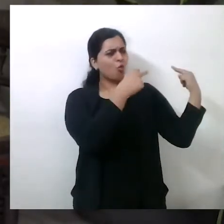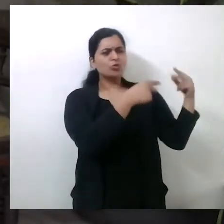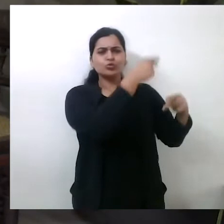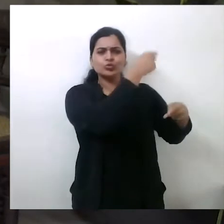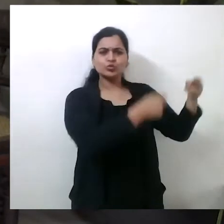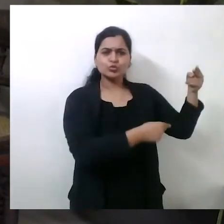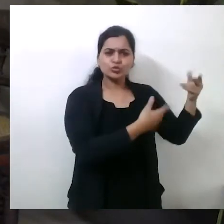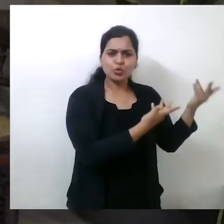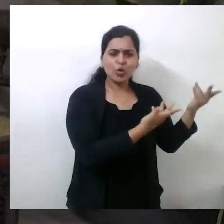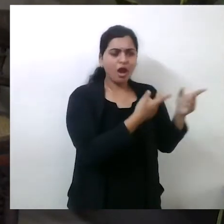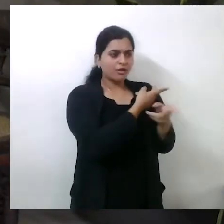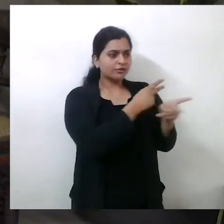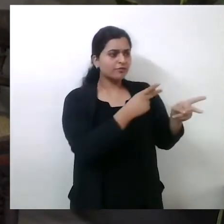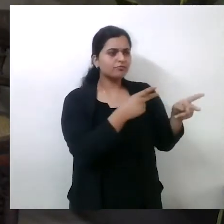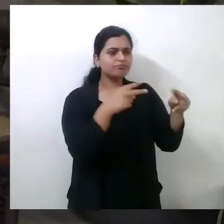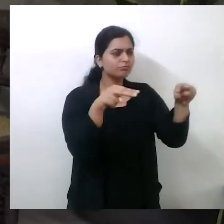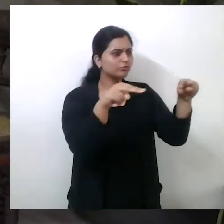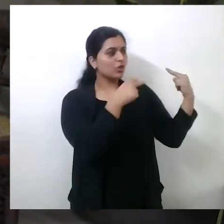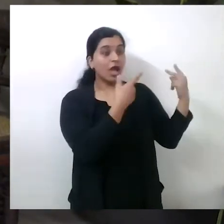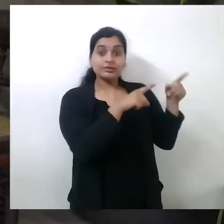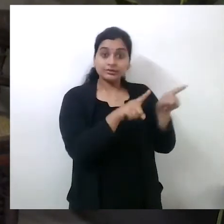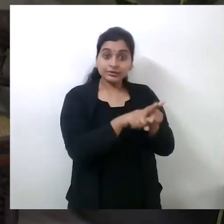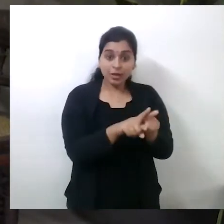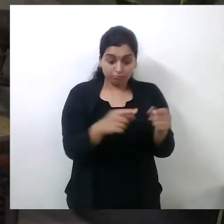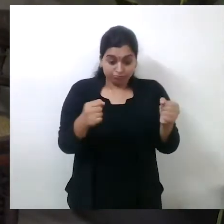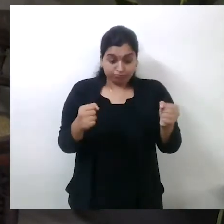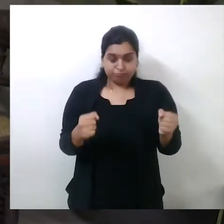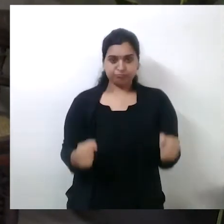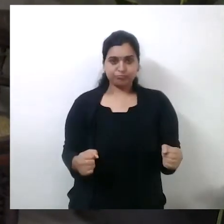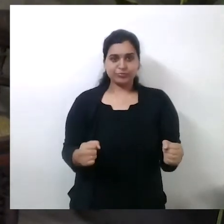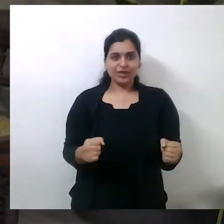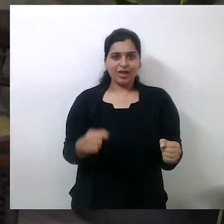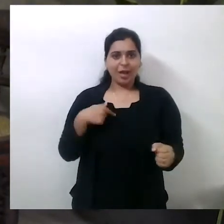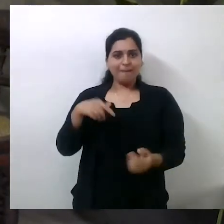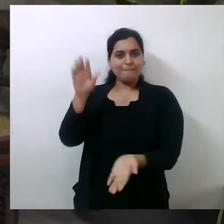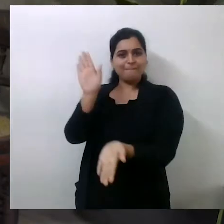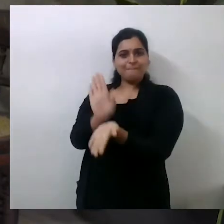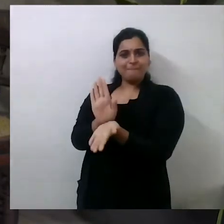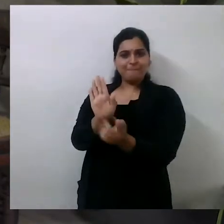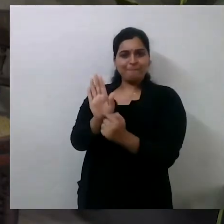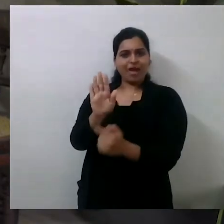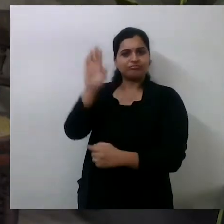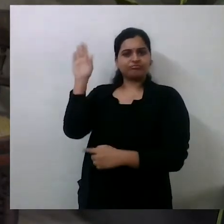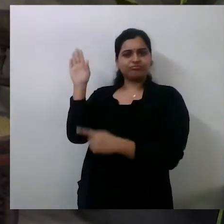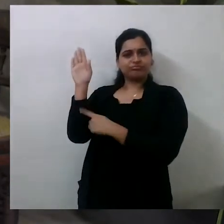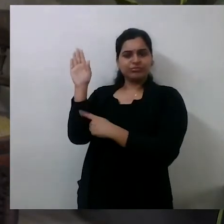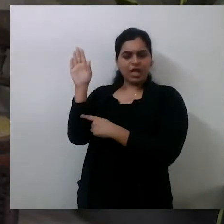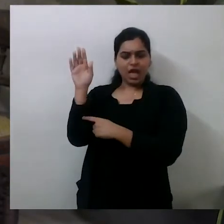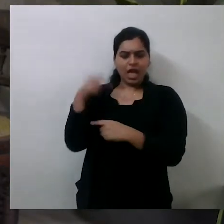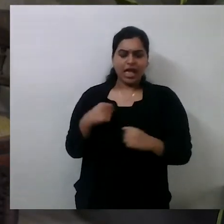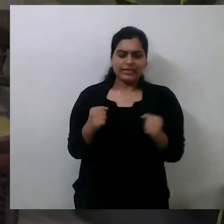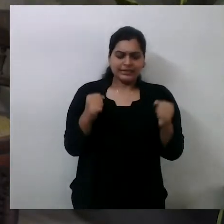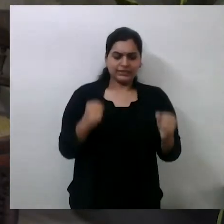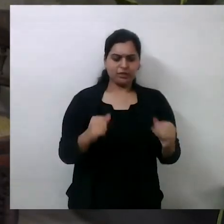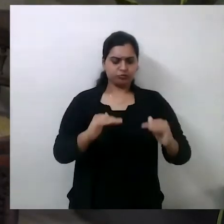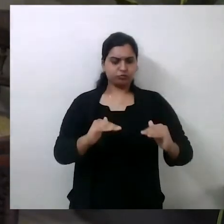at manuscripts, if you look at miniatures, they all have arcaded backs. I mean, the elevated seat